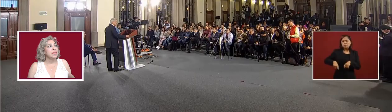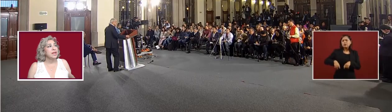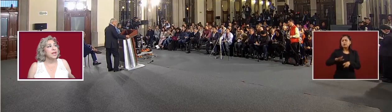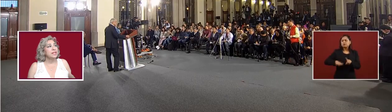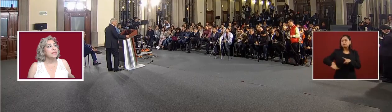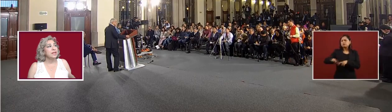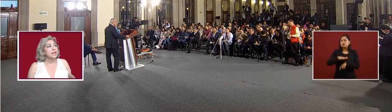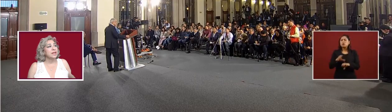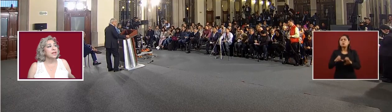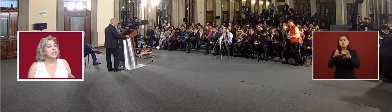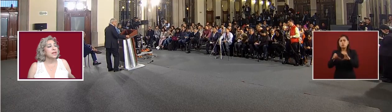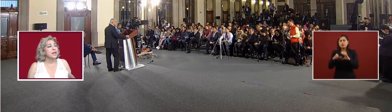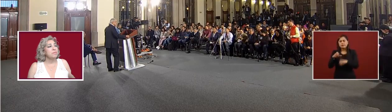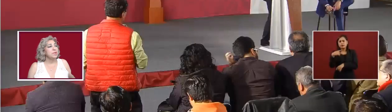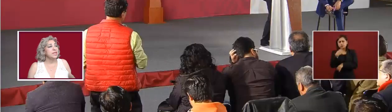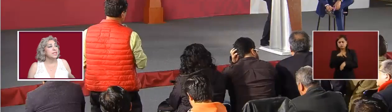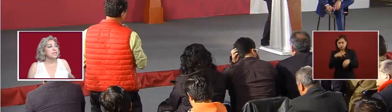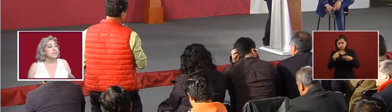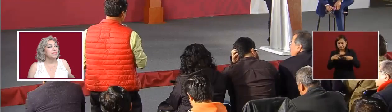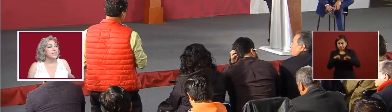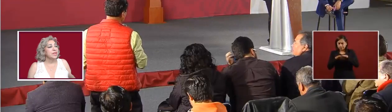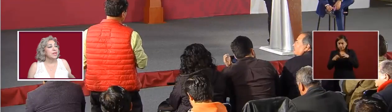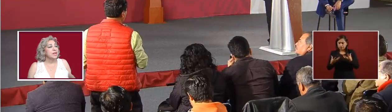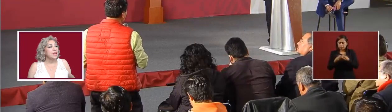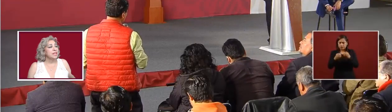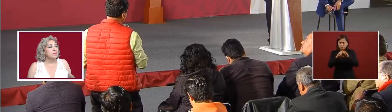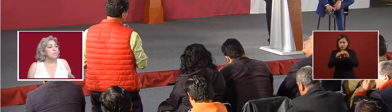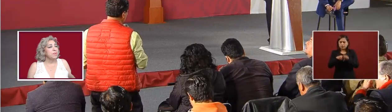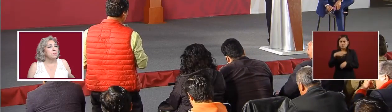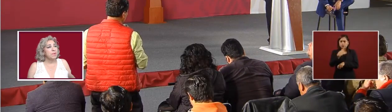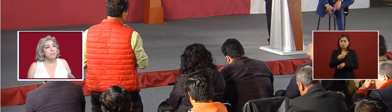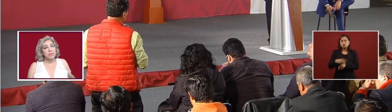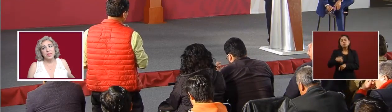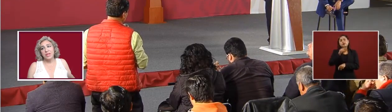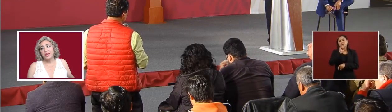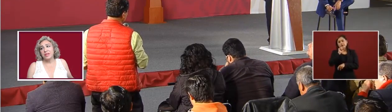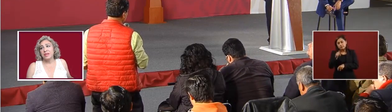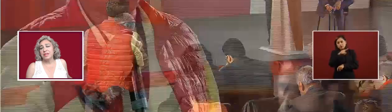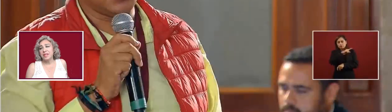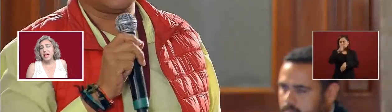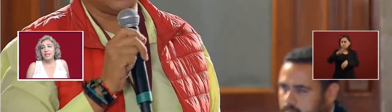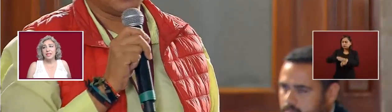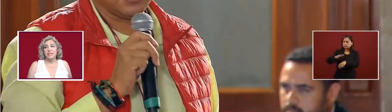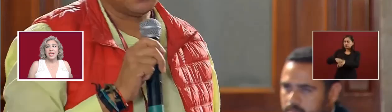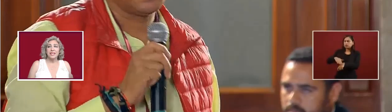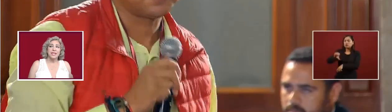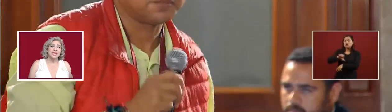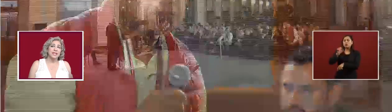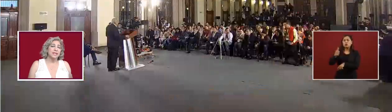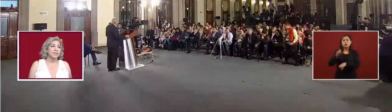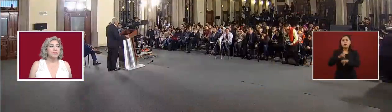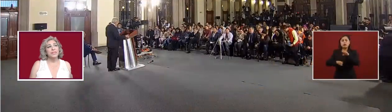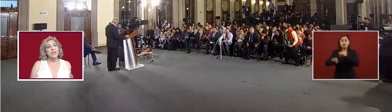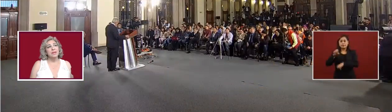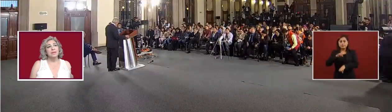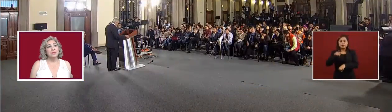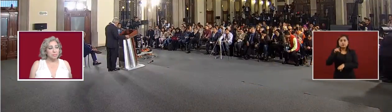and the companies like the people that had this accident